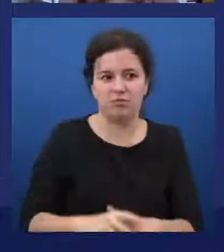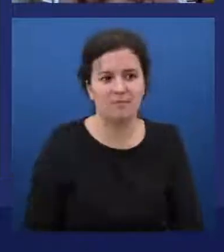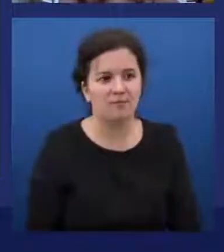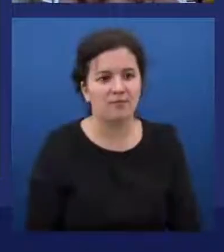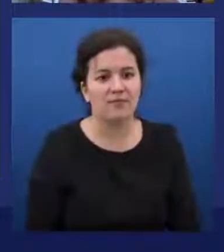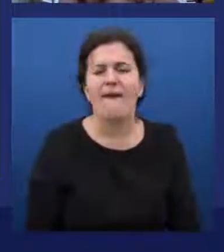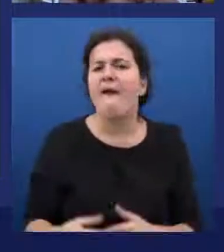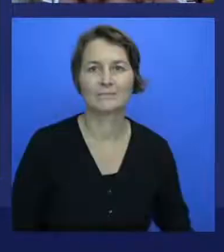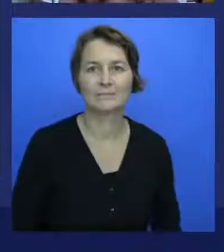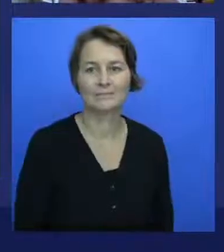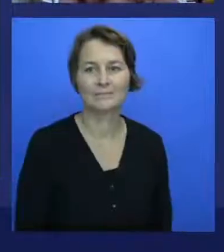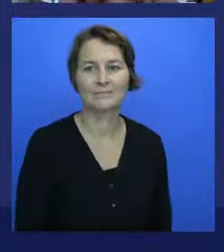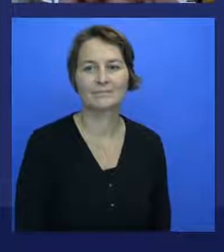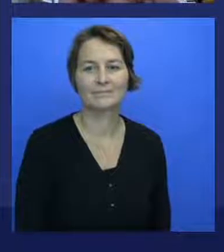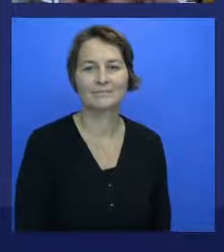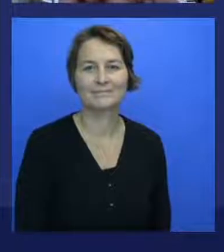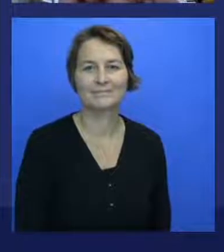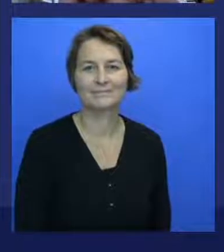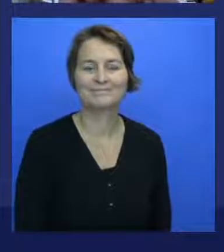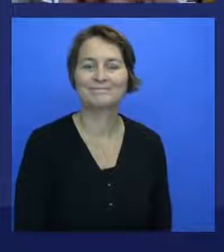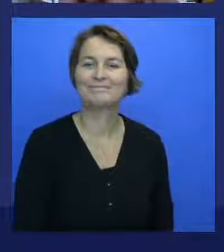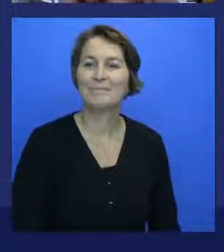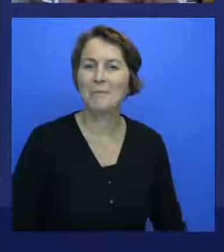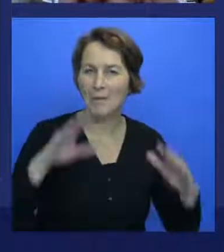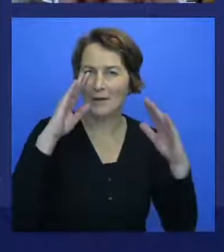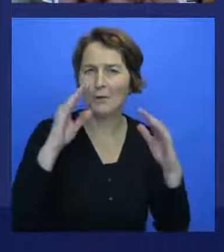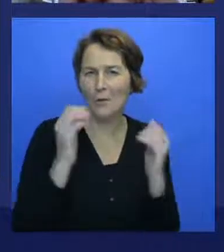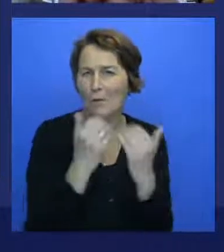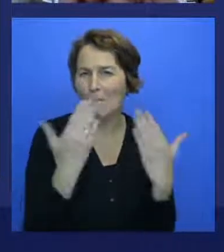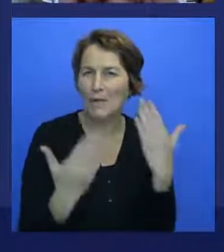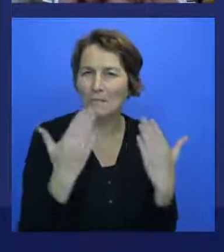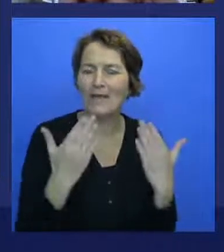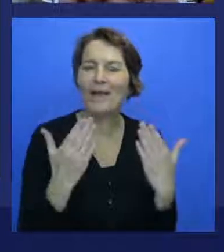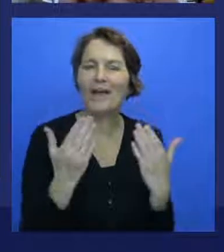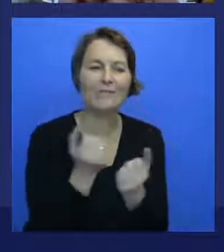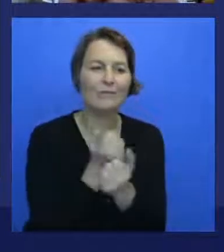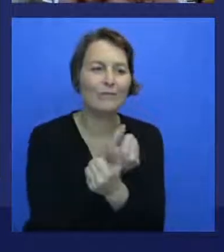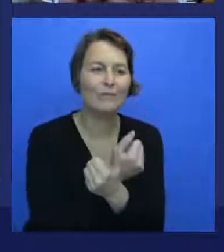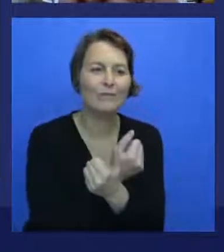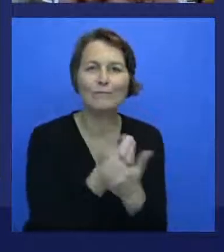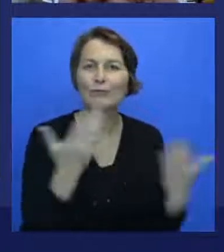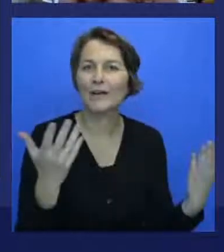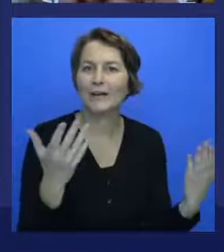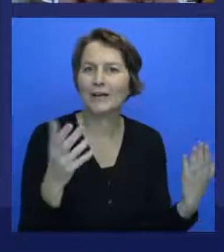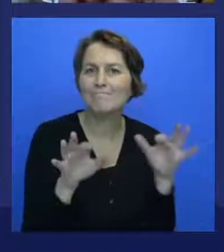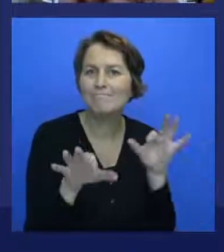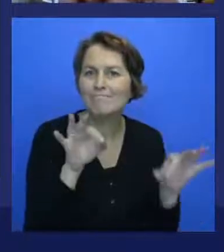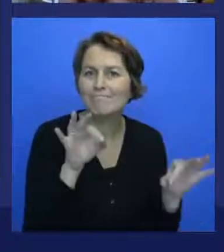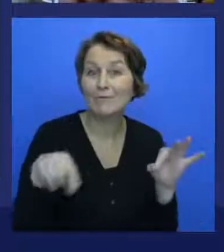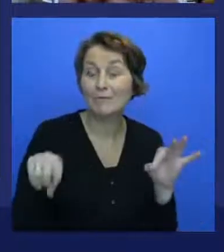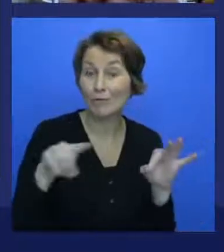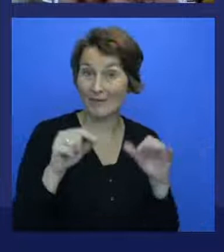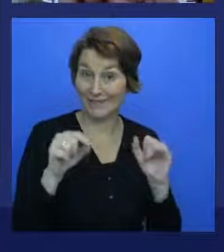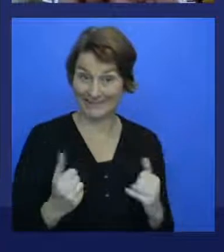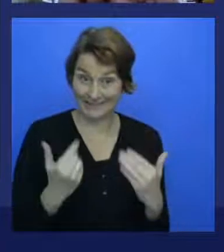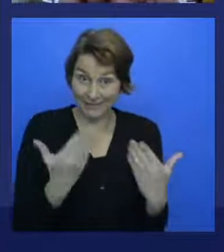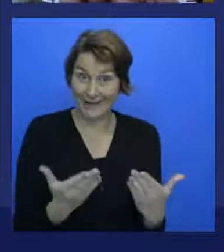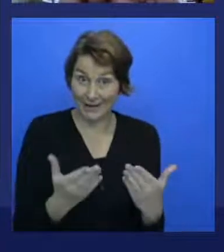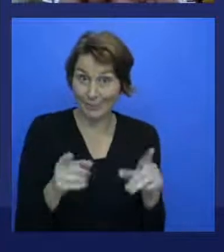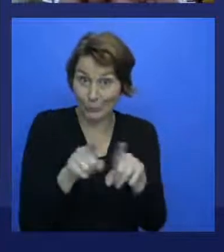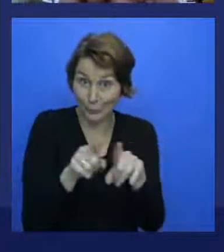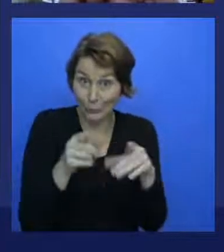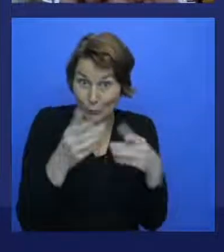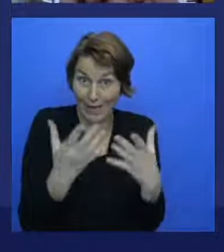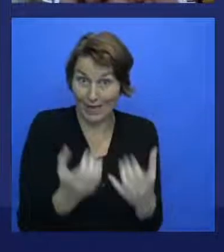a lot of free tier options for other services like computer vision, text analysis. Is it also available for this one?